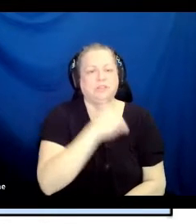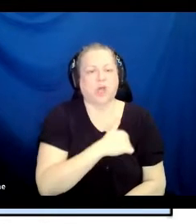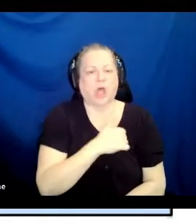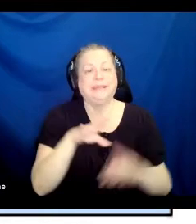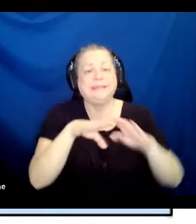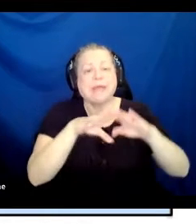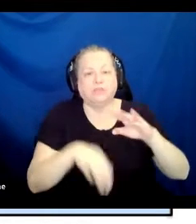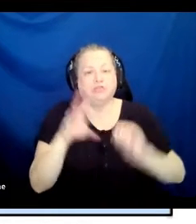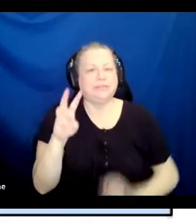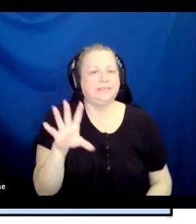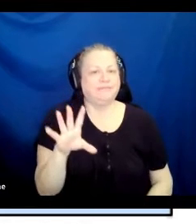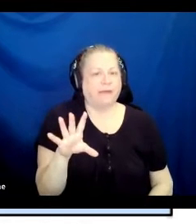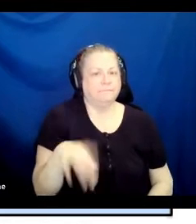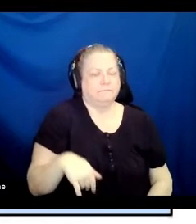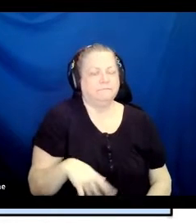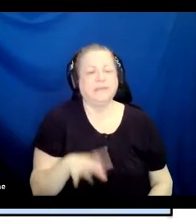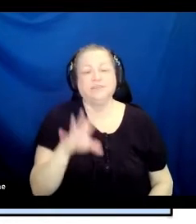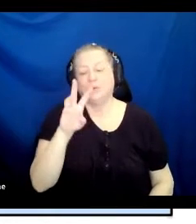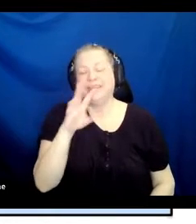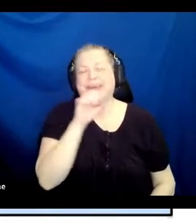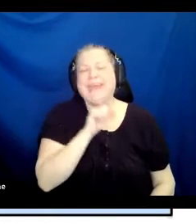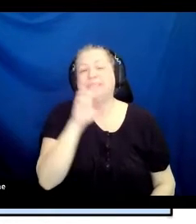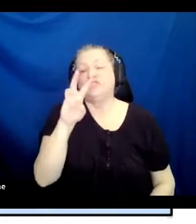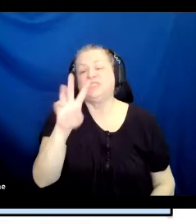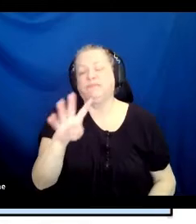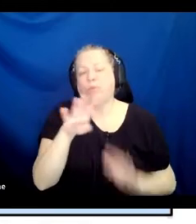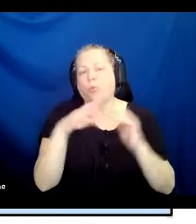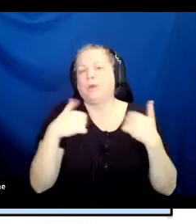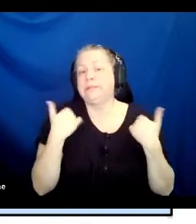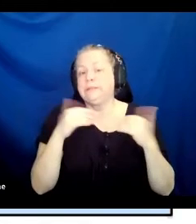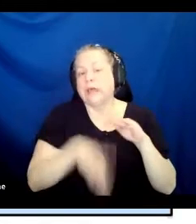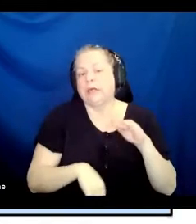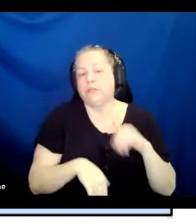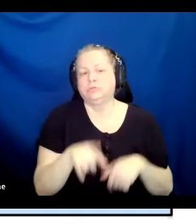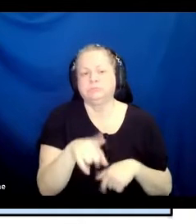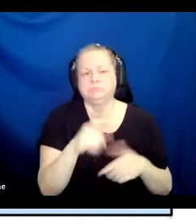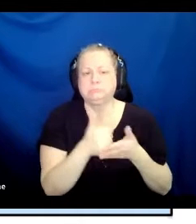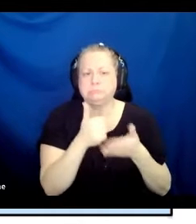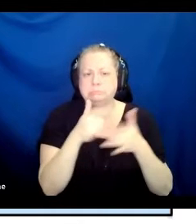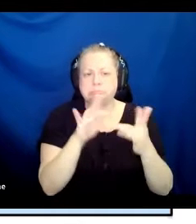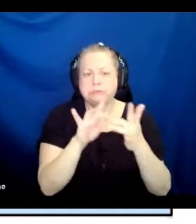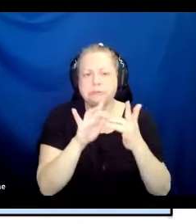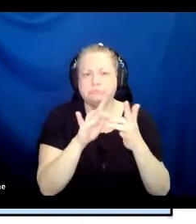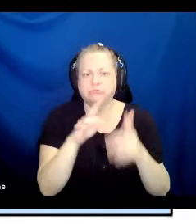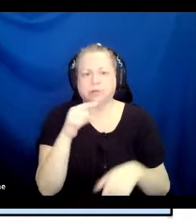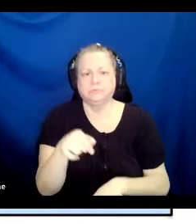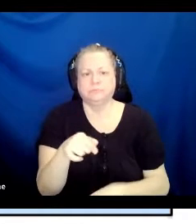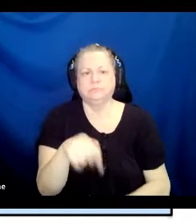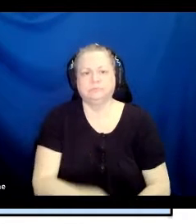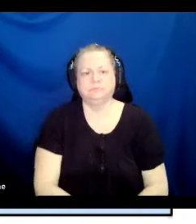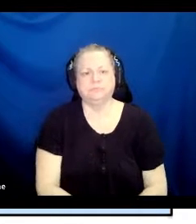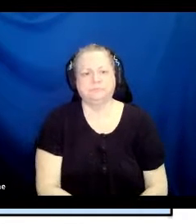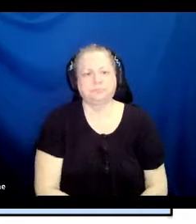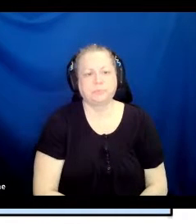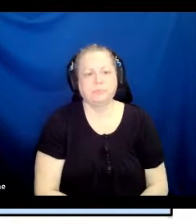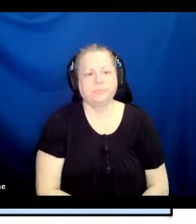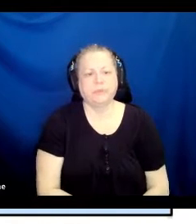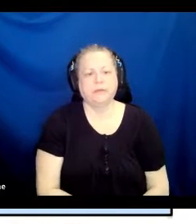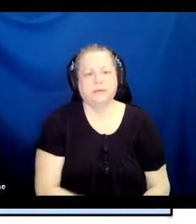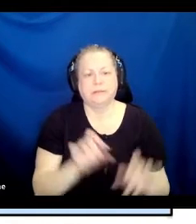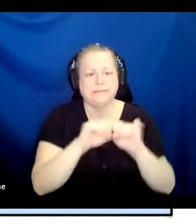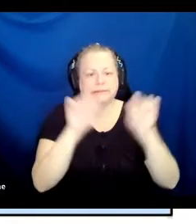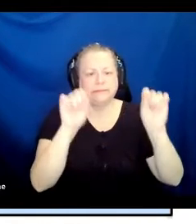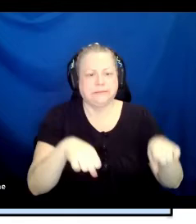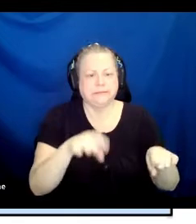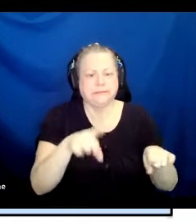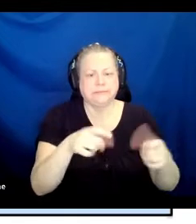under 65, so 64 and under. You could help a member go online to the HICS system to submit their